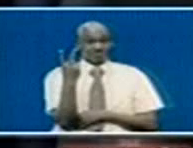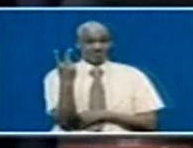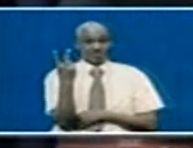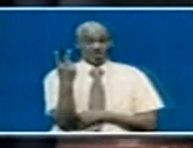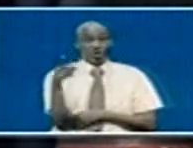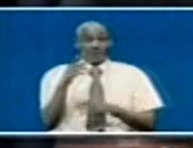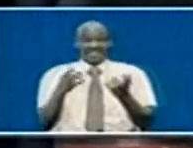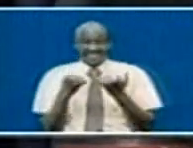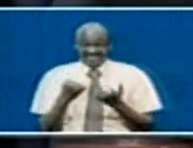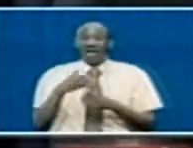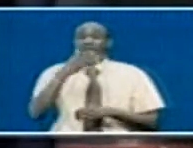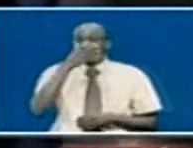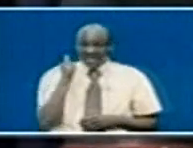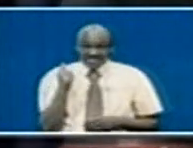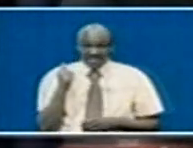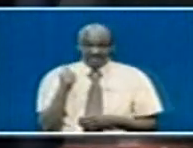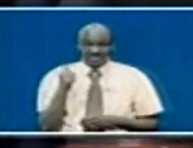we need better